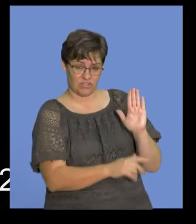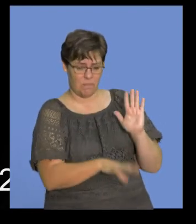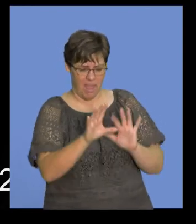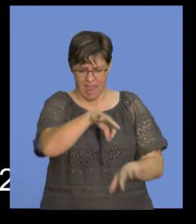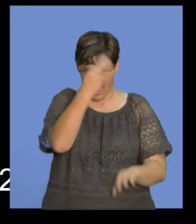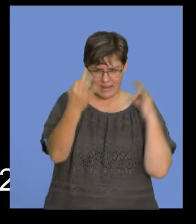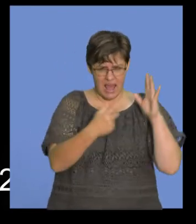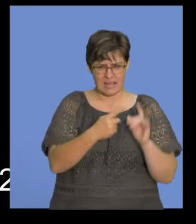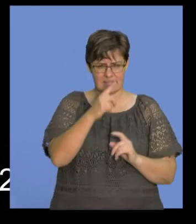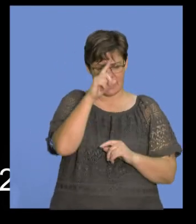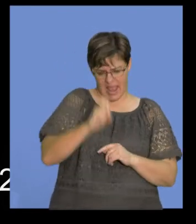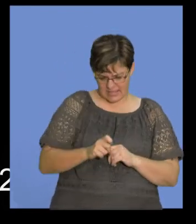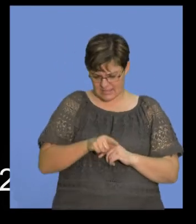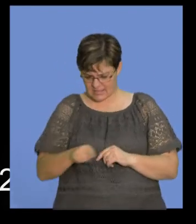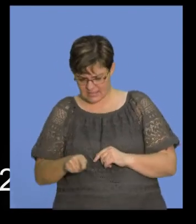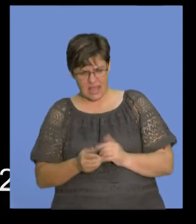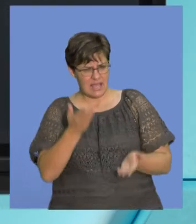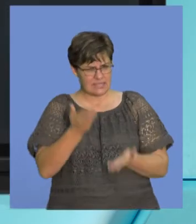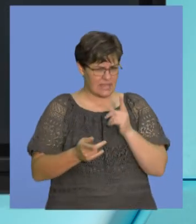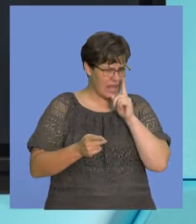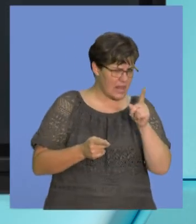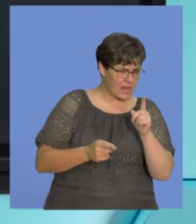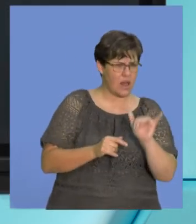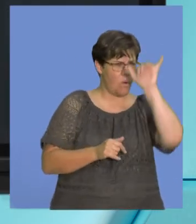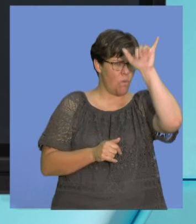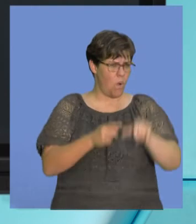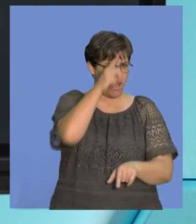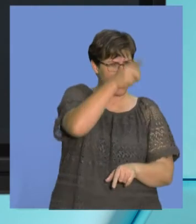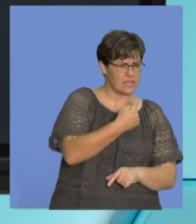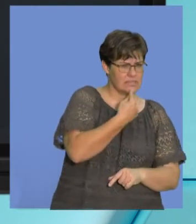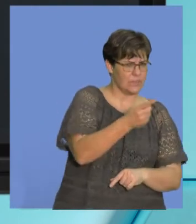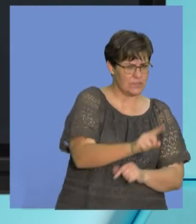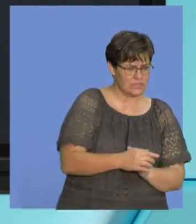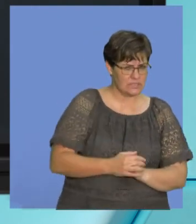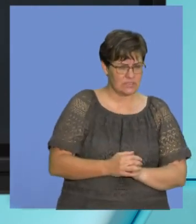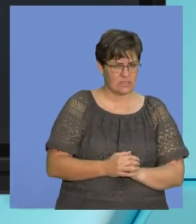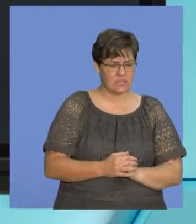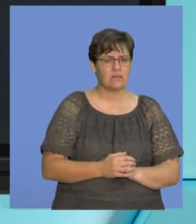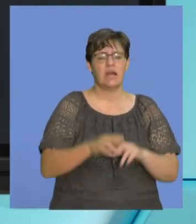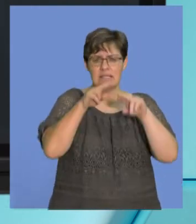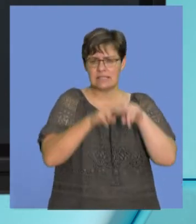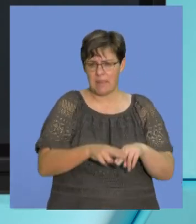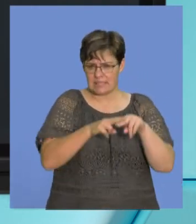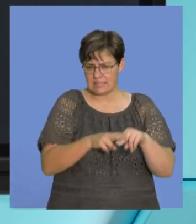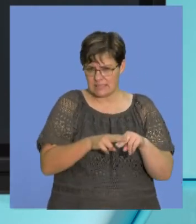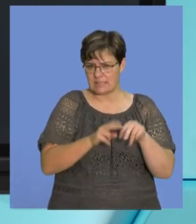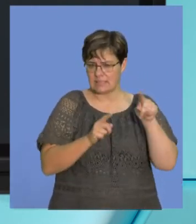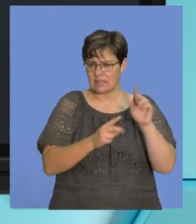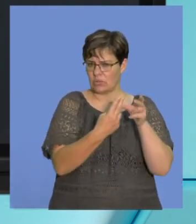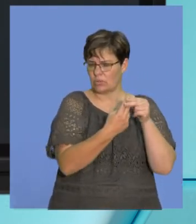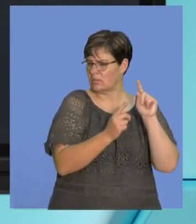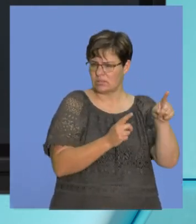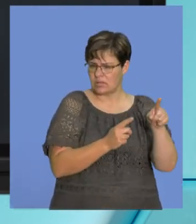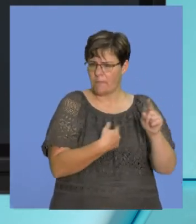graph, I've analyzed the x-axis, I've looked at the scale, I've looked at the y-axis, I've looked at the dependent variable,